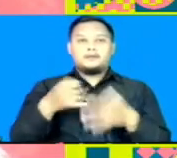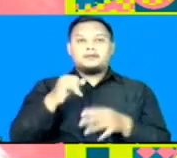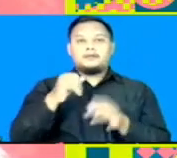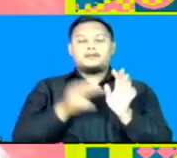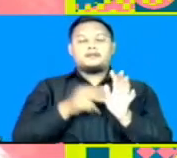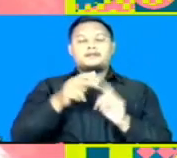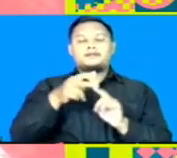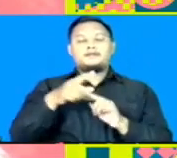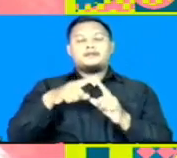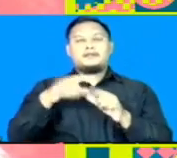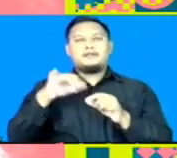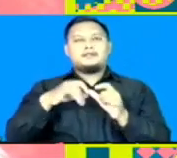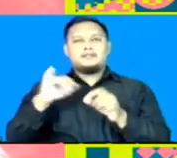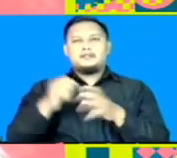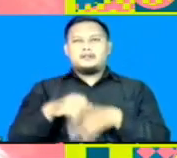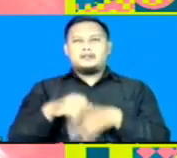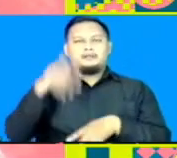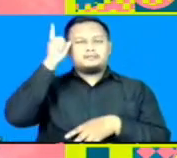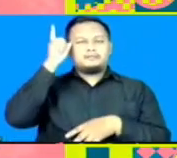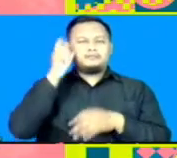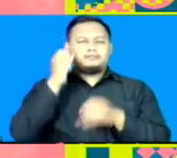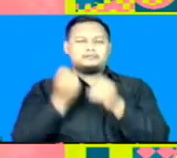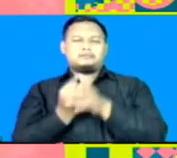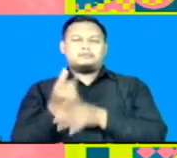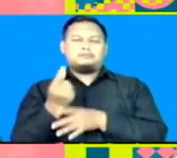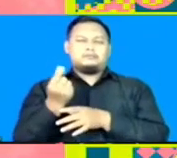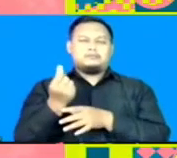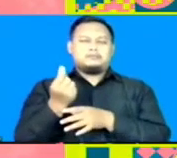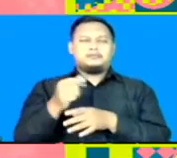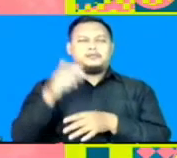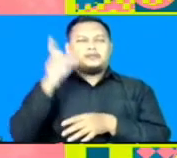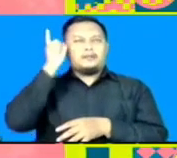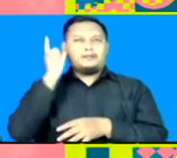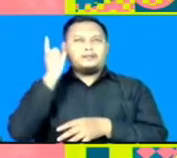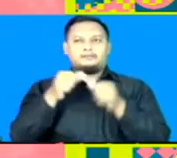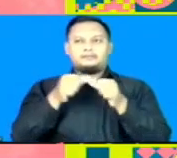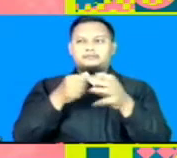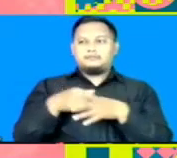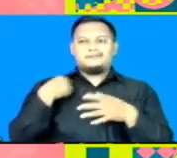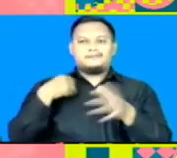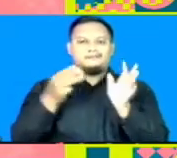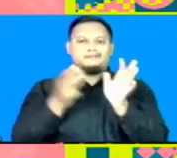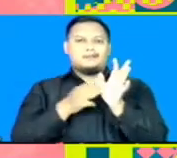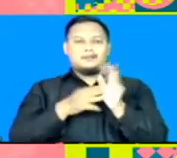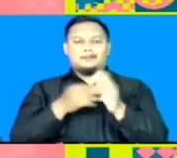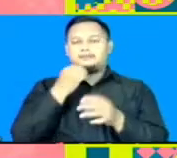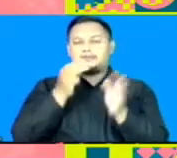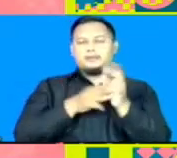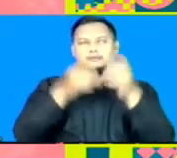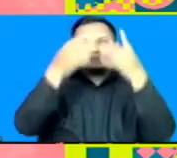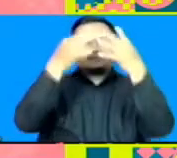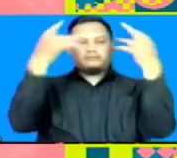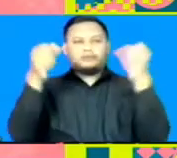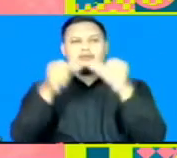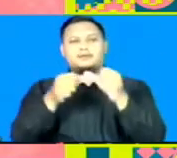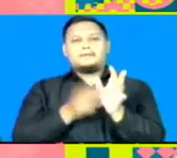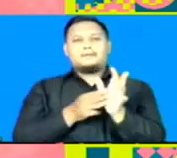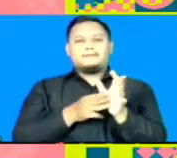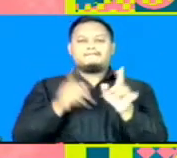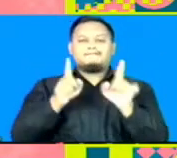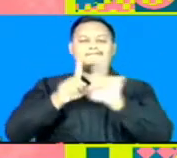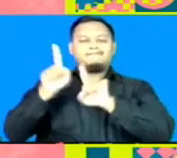insecurity, climate risk, and geopolitical fragmentation. As these global challenges